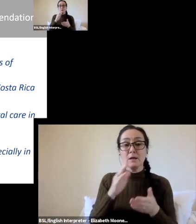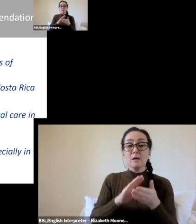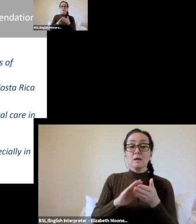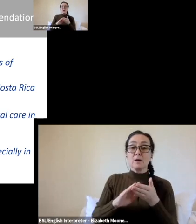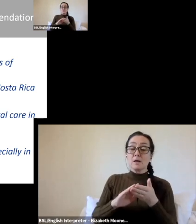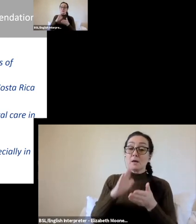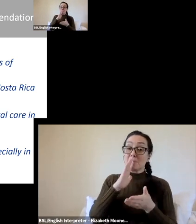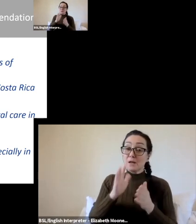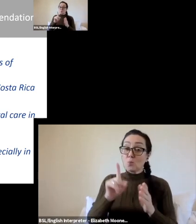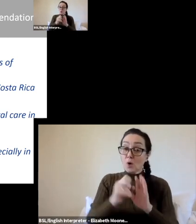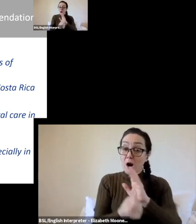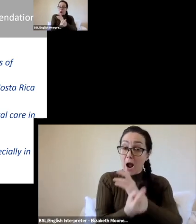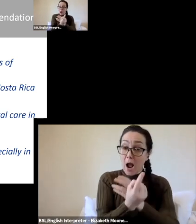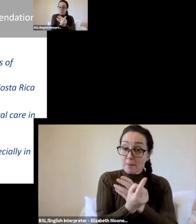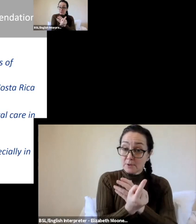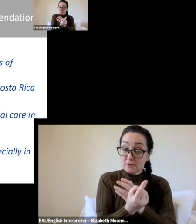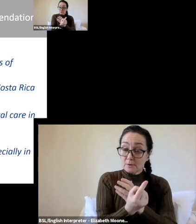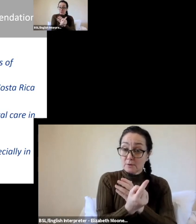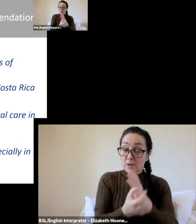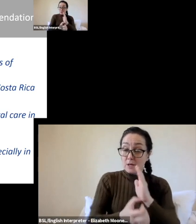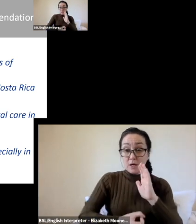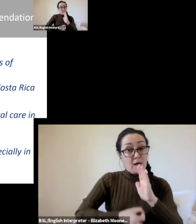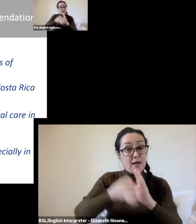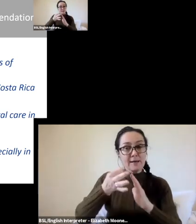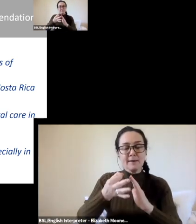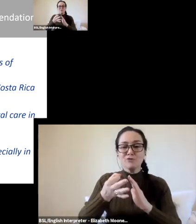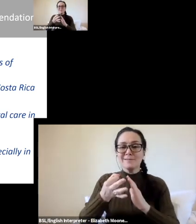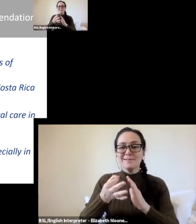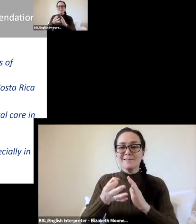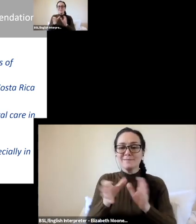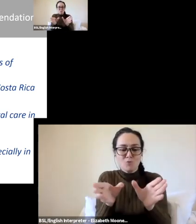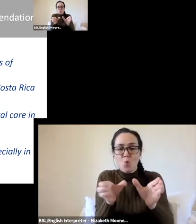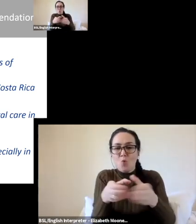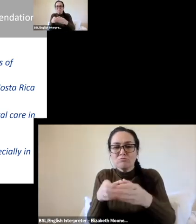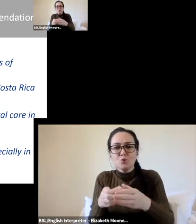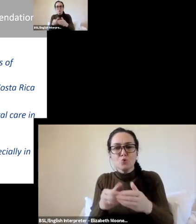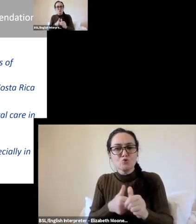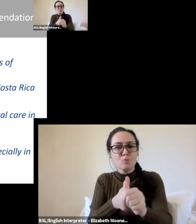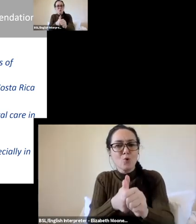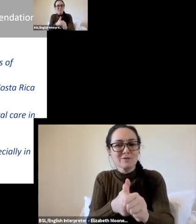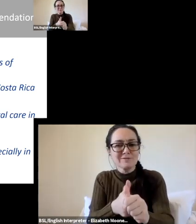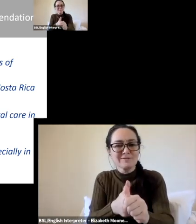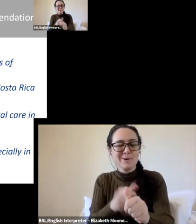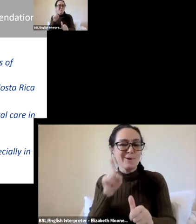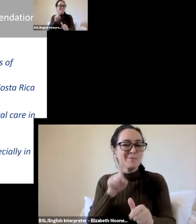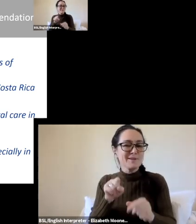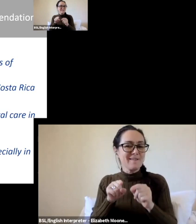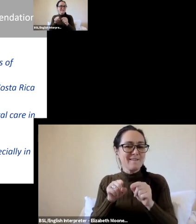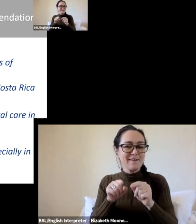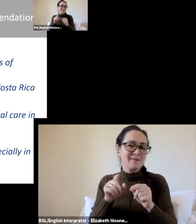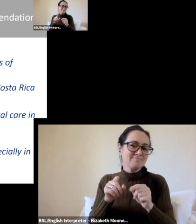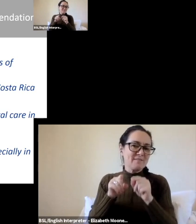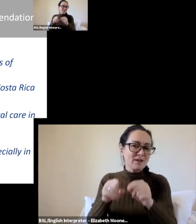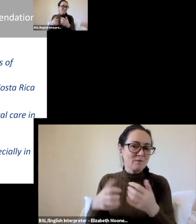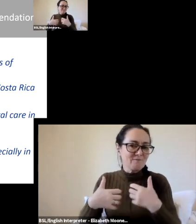that supported women and children that were victims of violence. Or, for example, the fact that